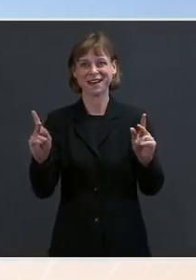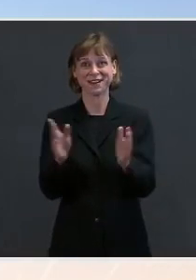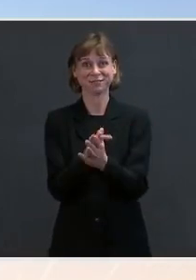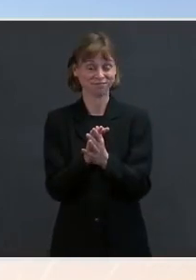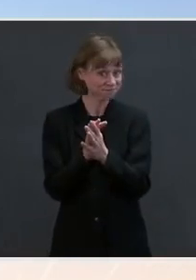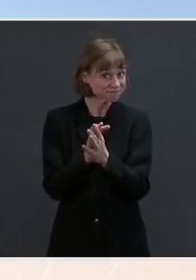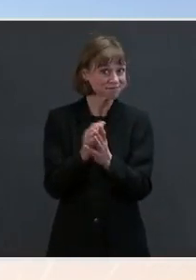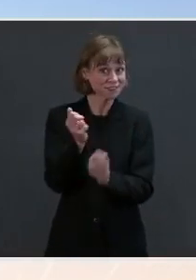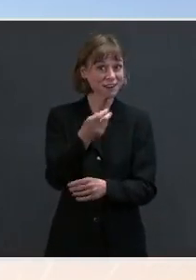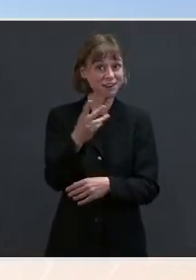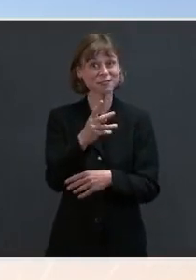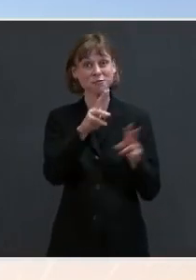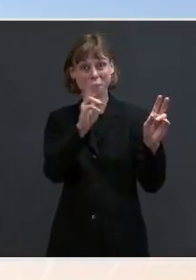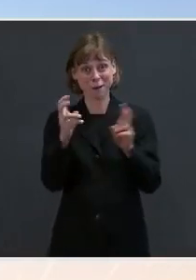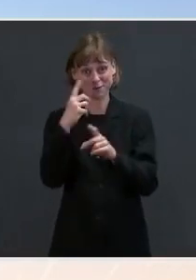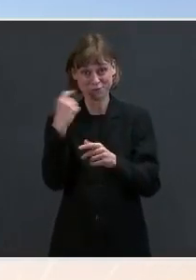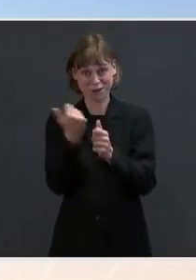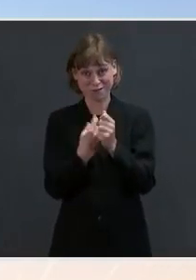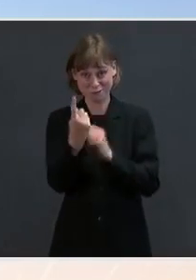Items for all of you at the top.